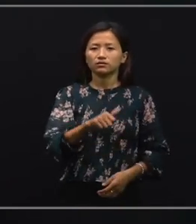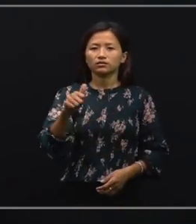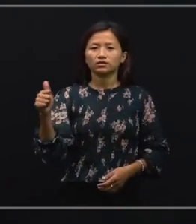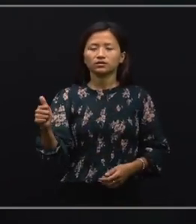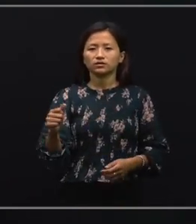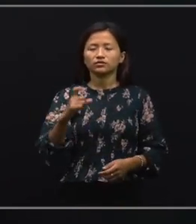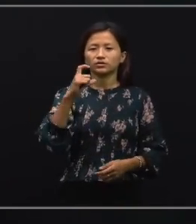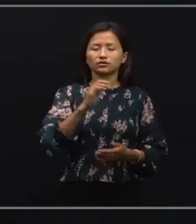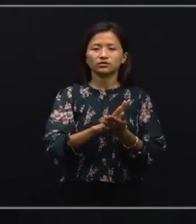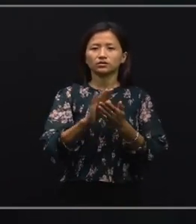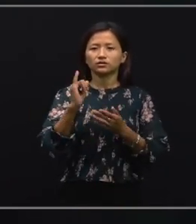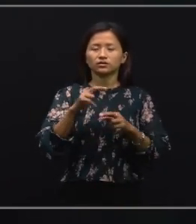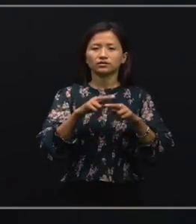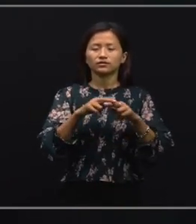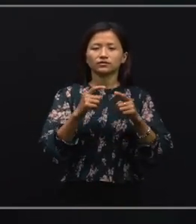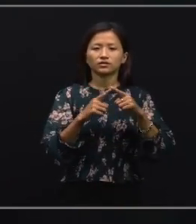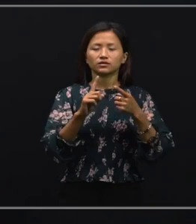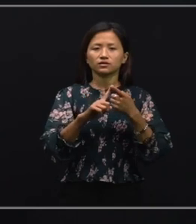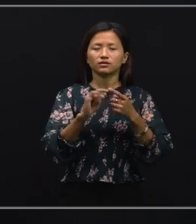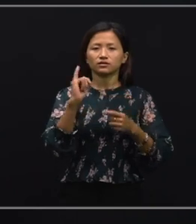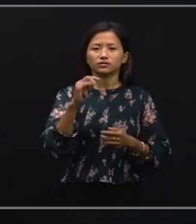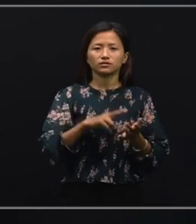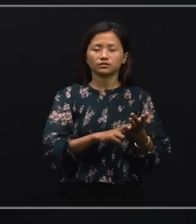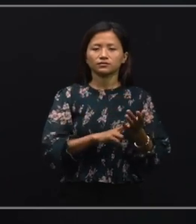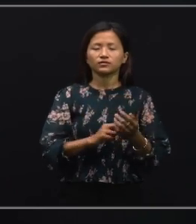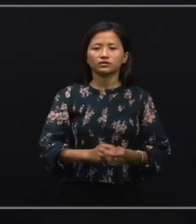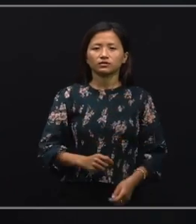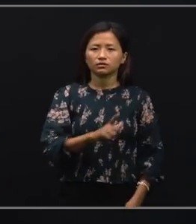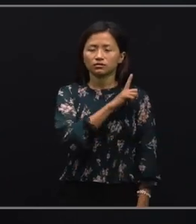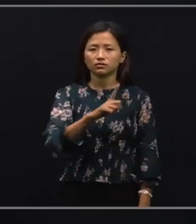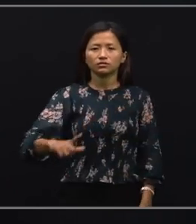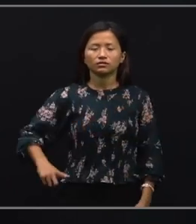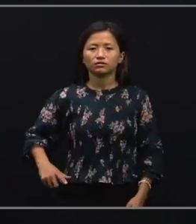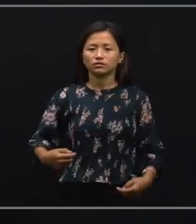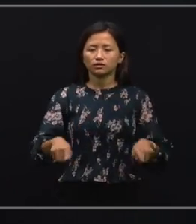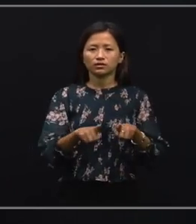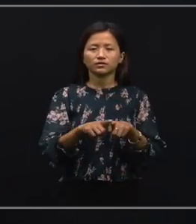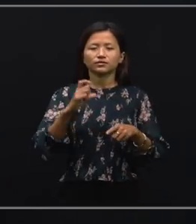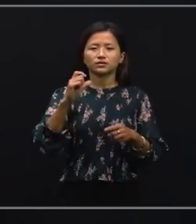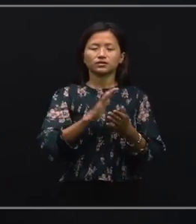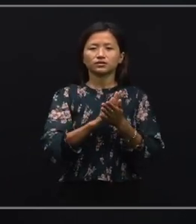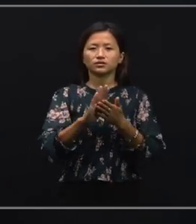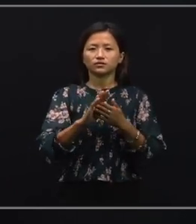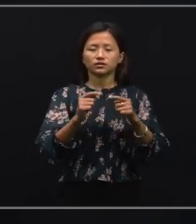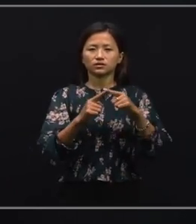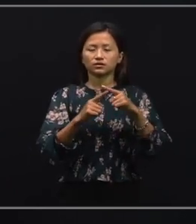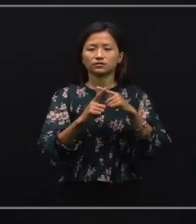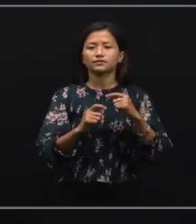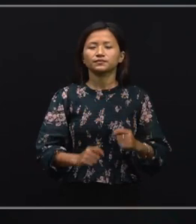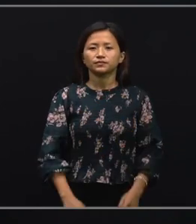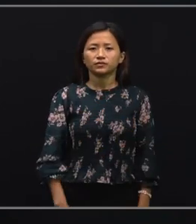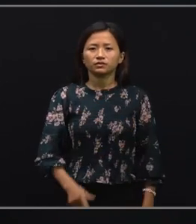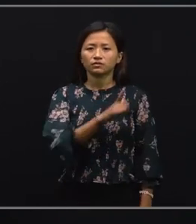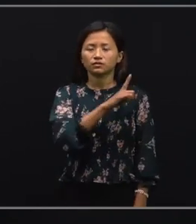person that is the chieftain. I'm going to explain to you of what Lord and Chieftain is. Lord is